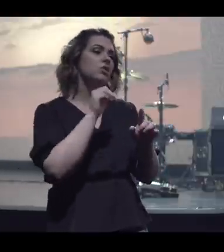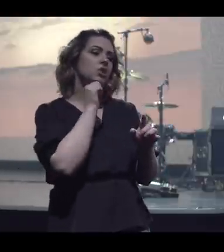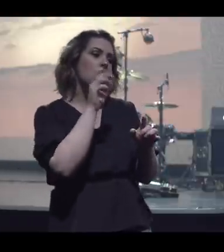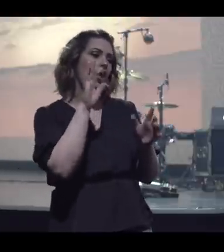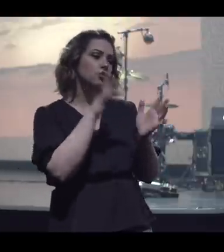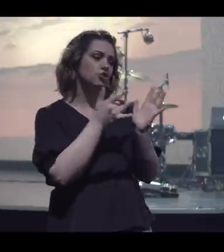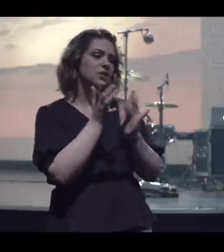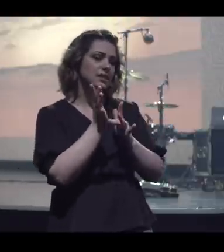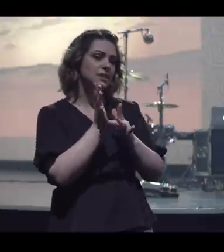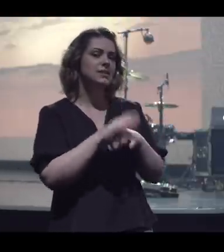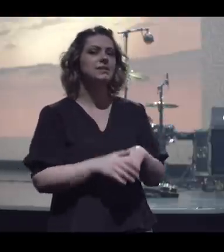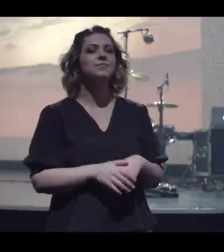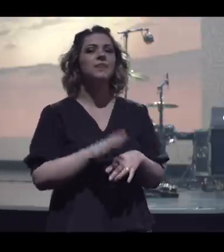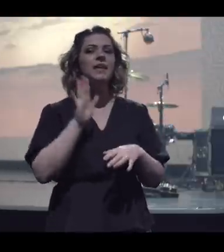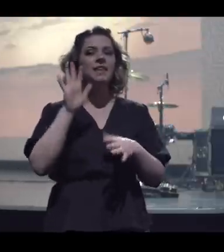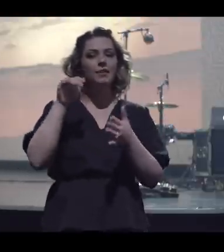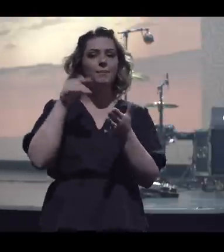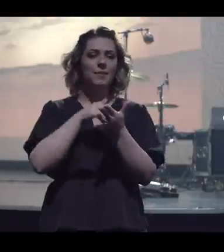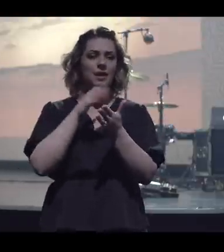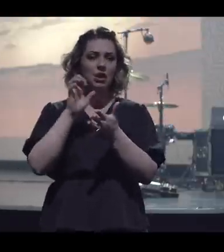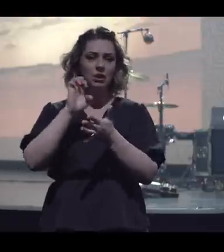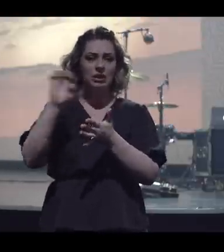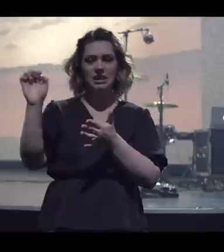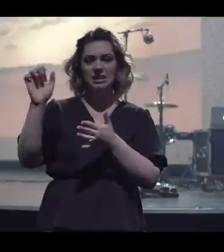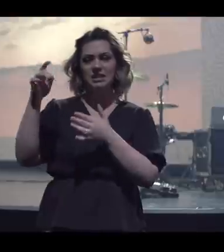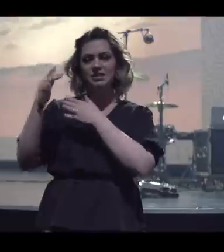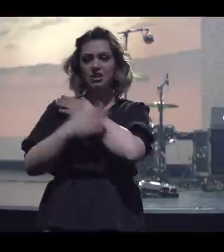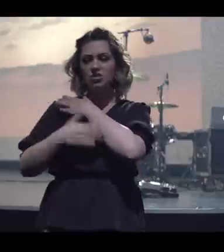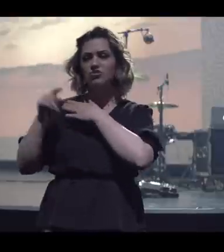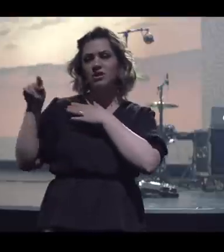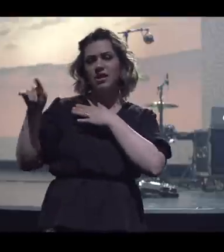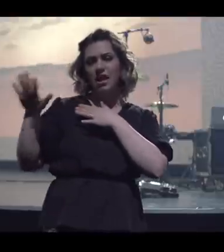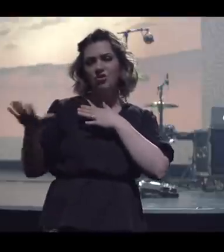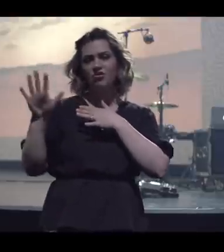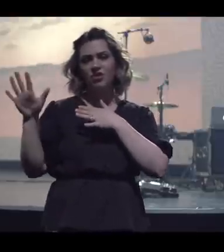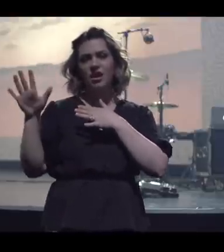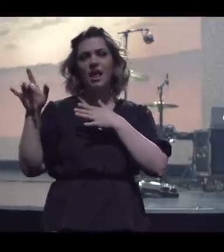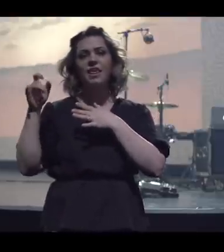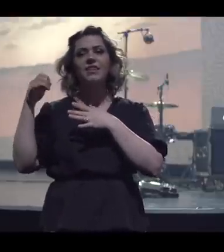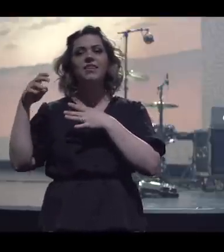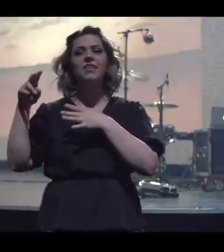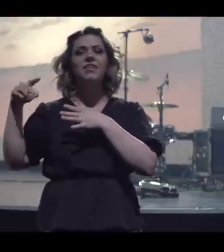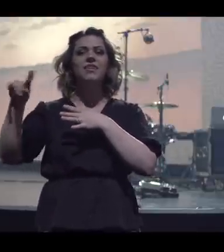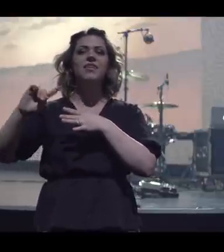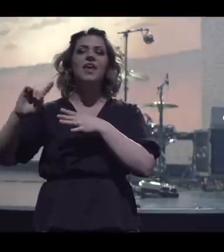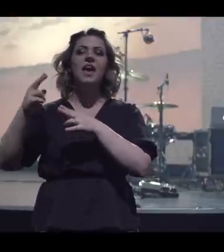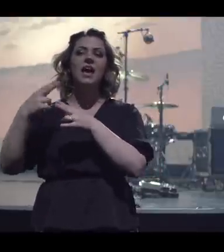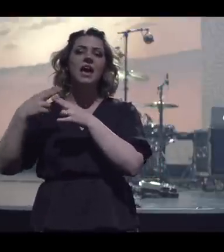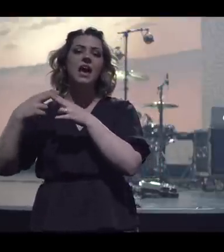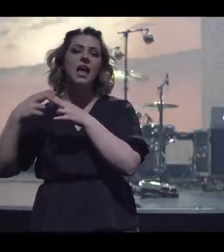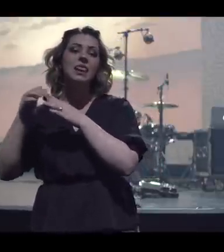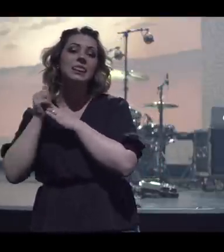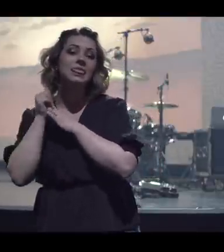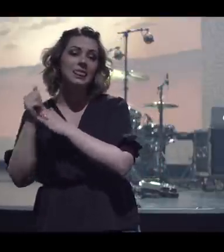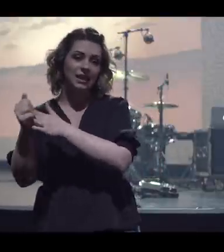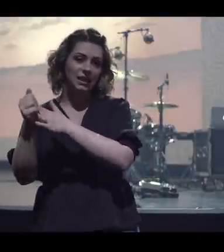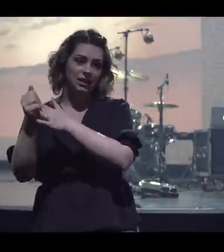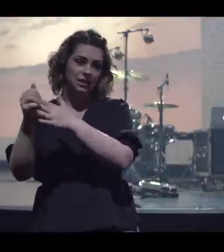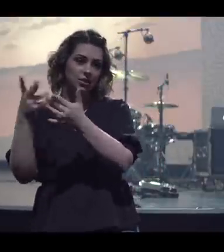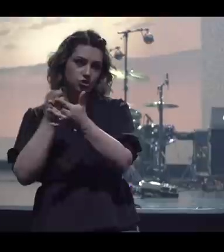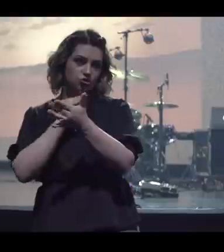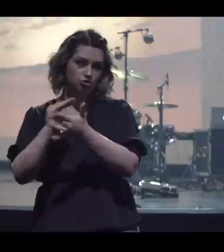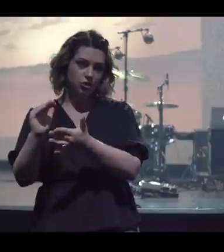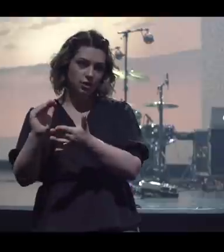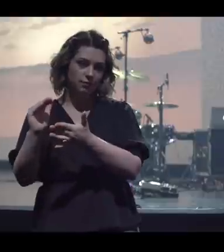shepherd. And in the Middle East, they don't drive sheep. They lead sheep. And the way you lead sheep is every sheep is given